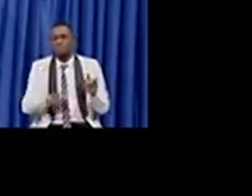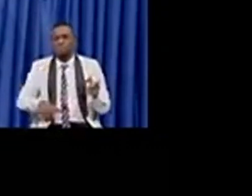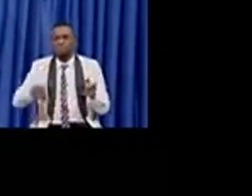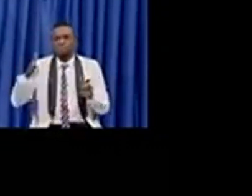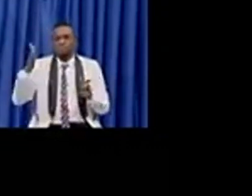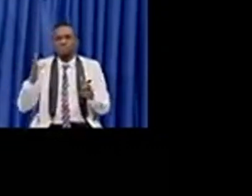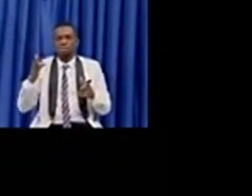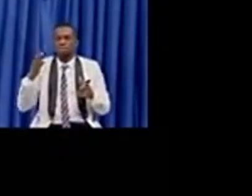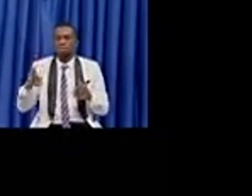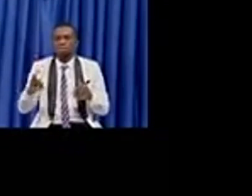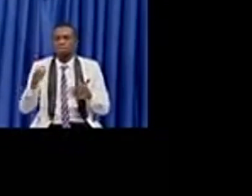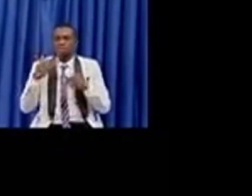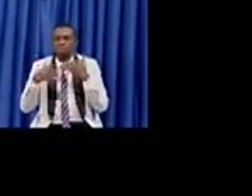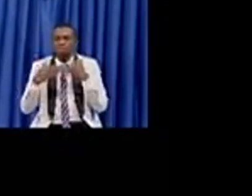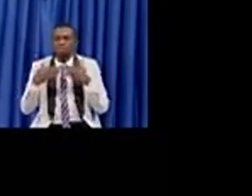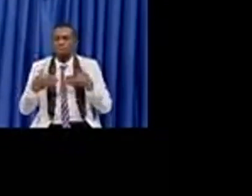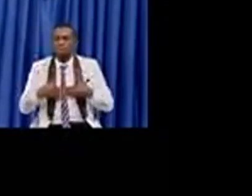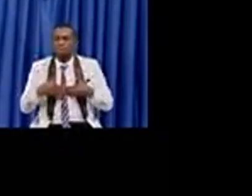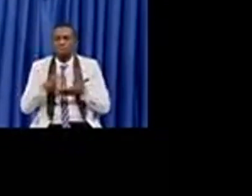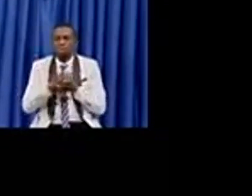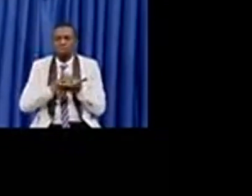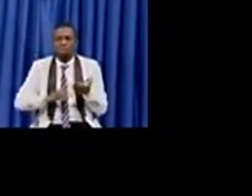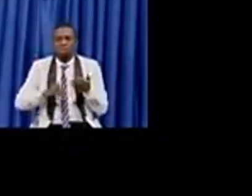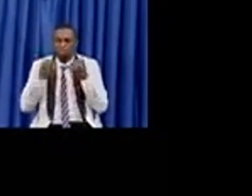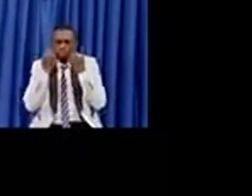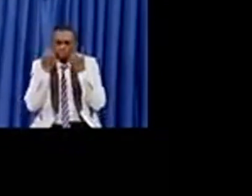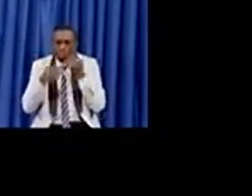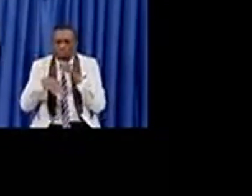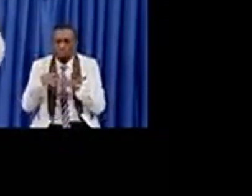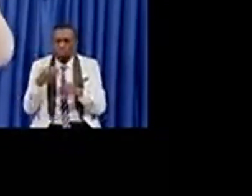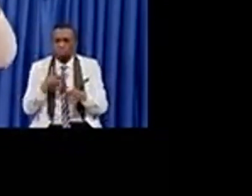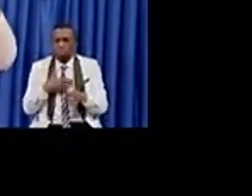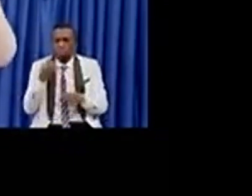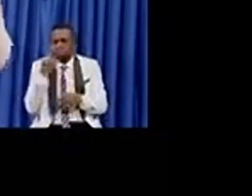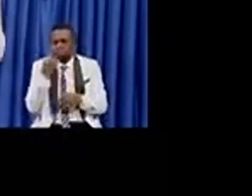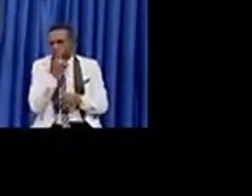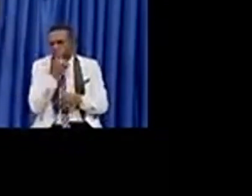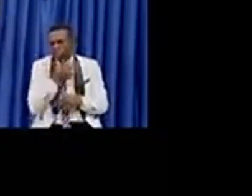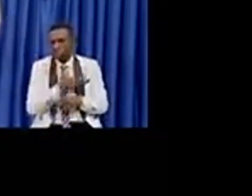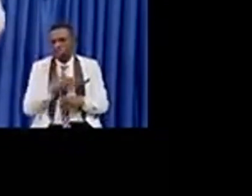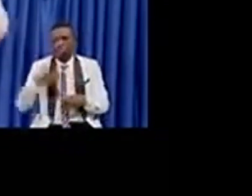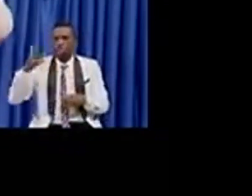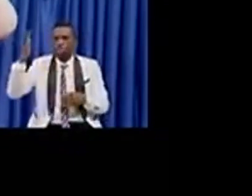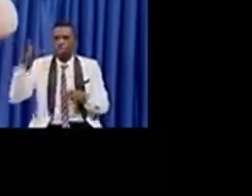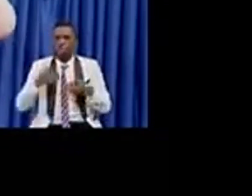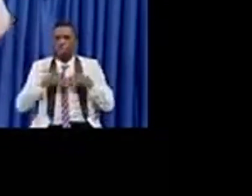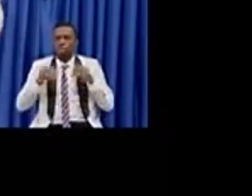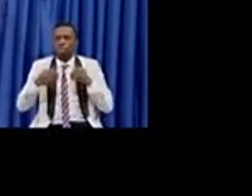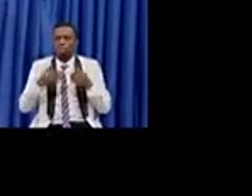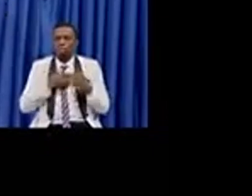wiped away shame out of my eyes, and God of heaven has given me my own GCK baby.